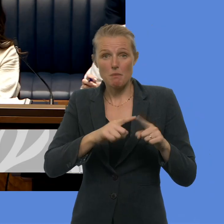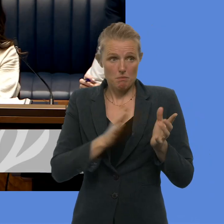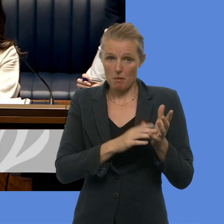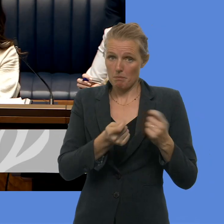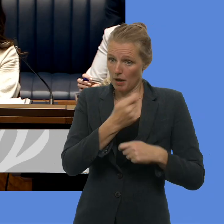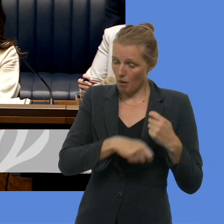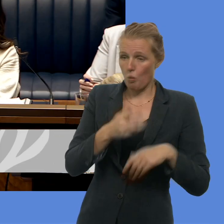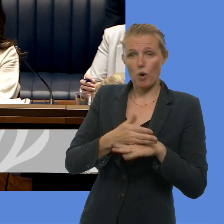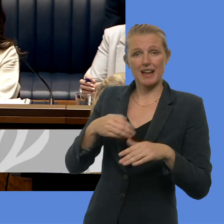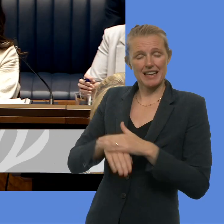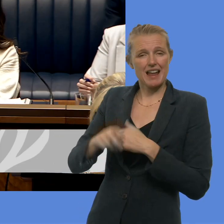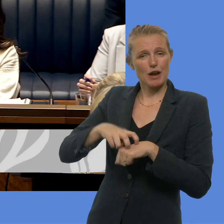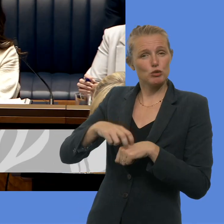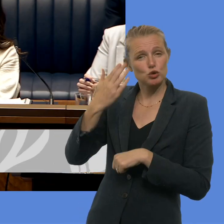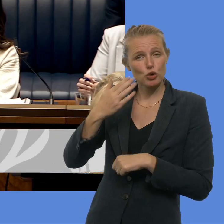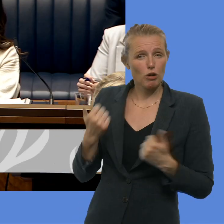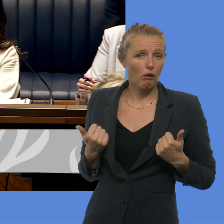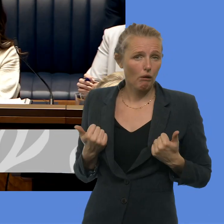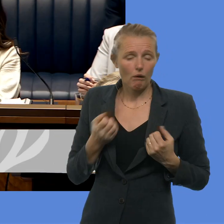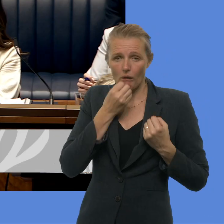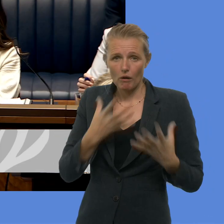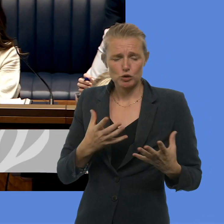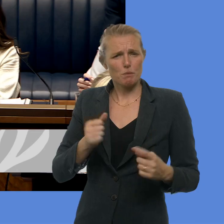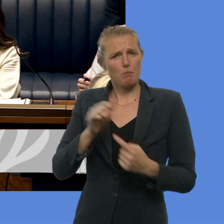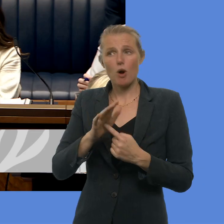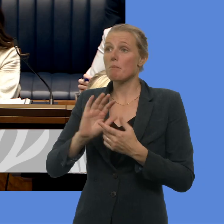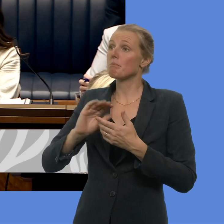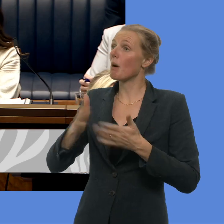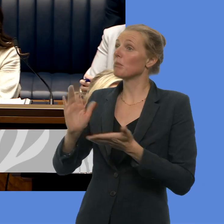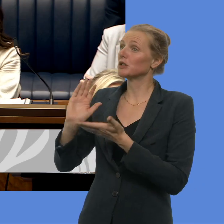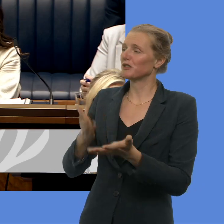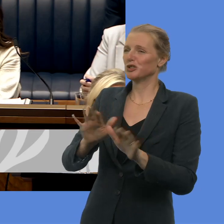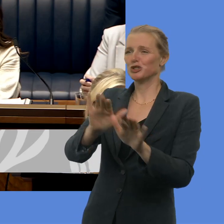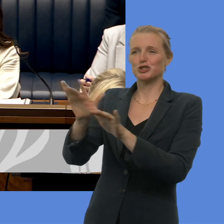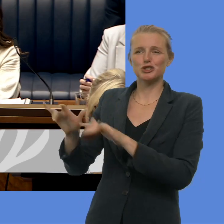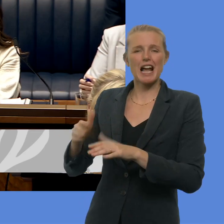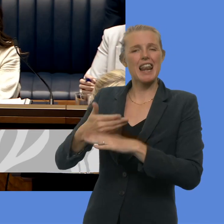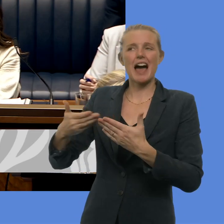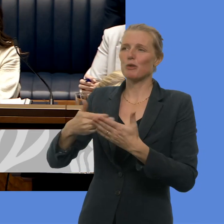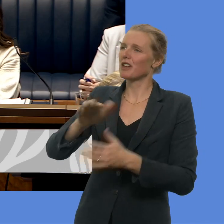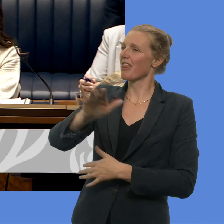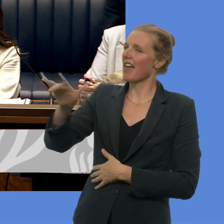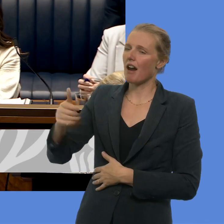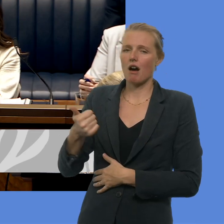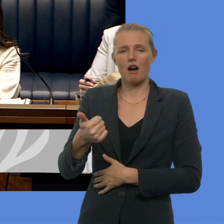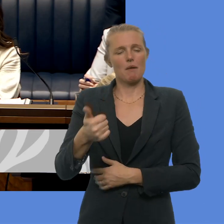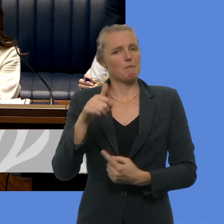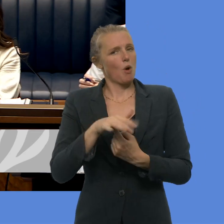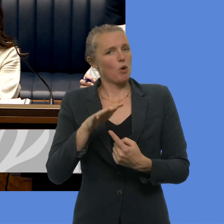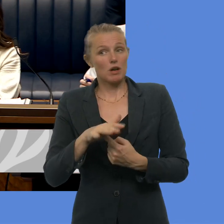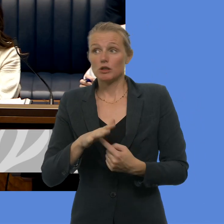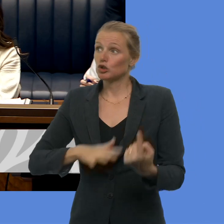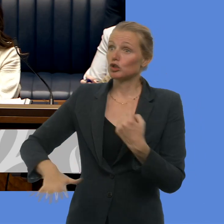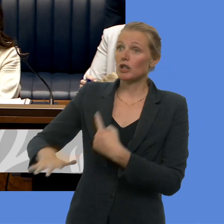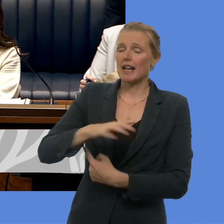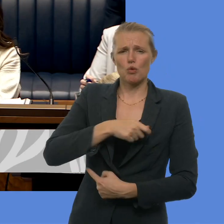sector. So having the language properly supported and visible in public services and provisions is completely essential to building a society which is representative of